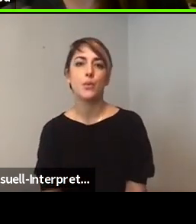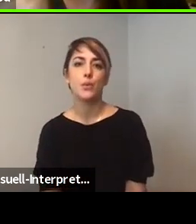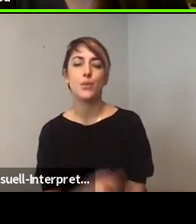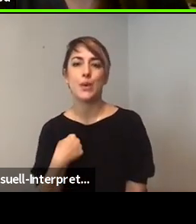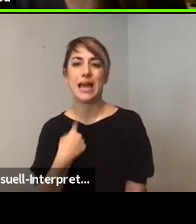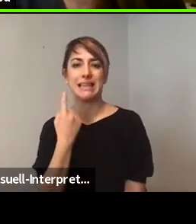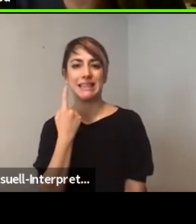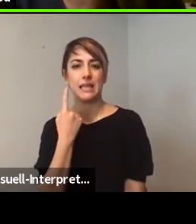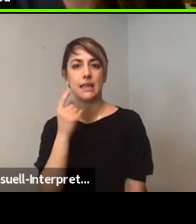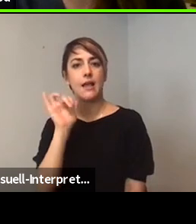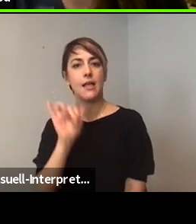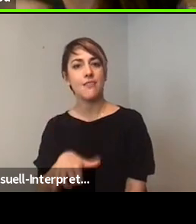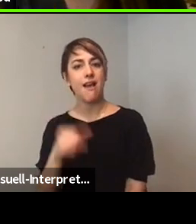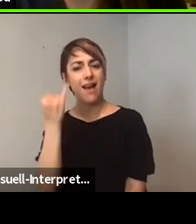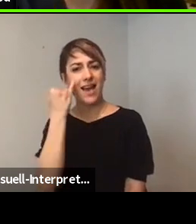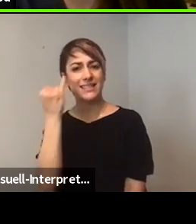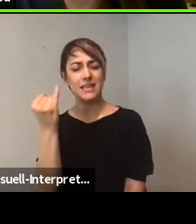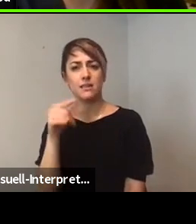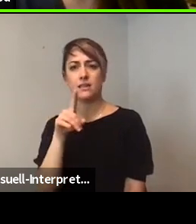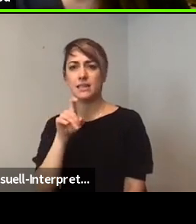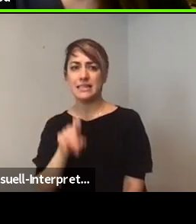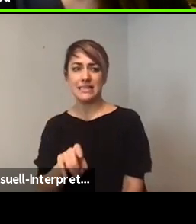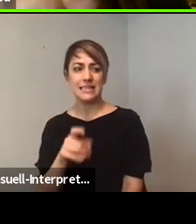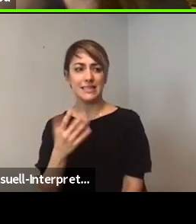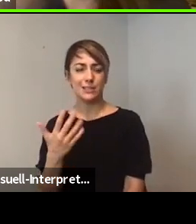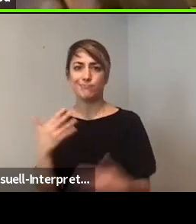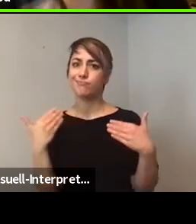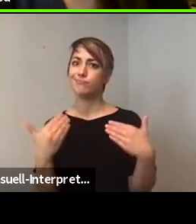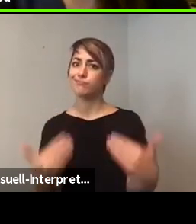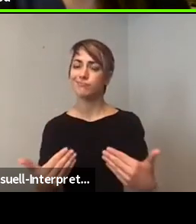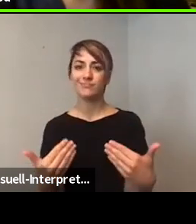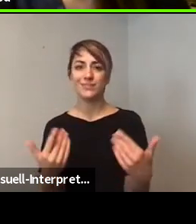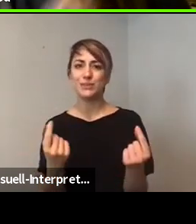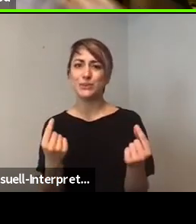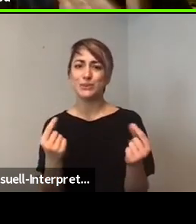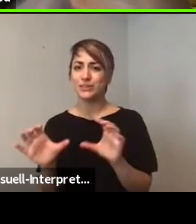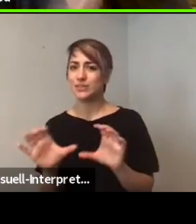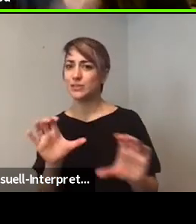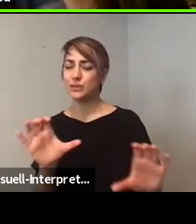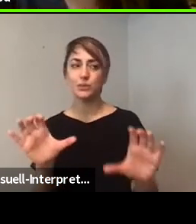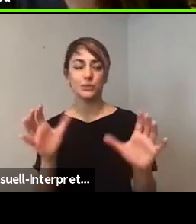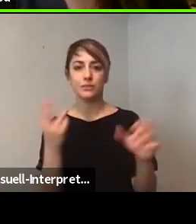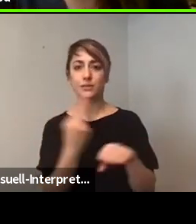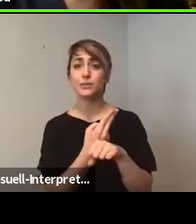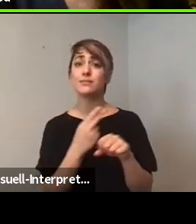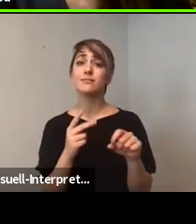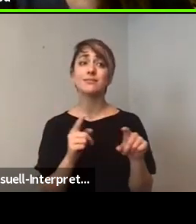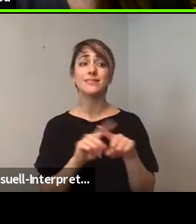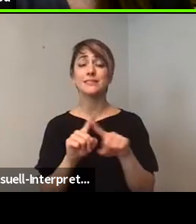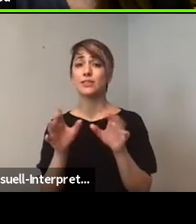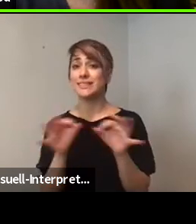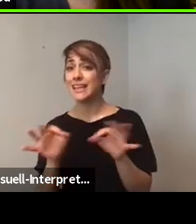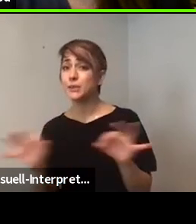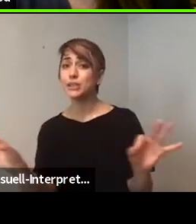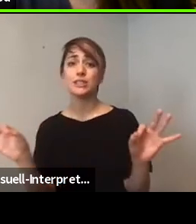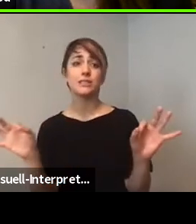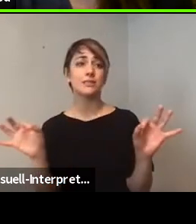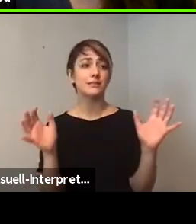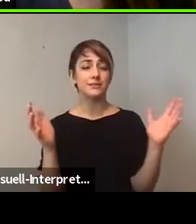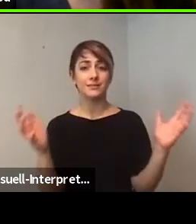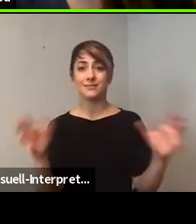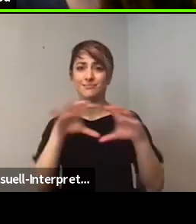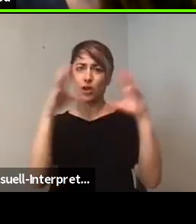time, different places and different languages, and to see each other and exchange information. And it was written